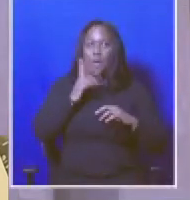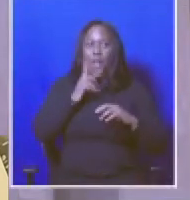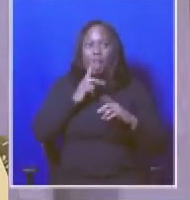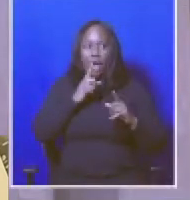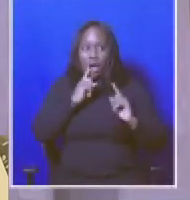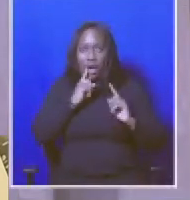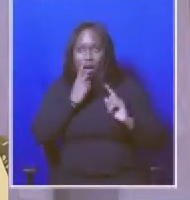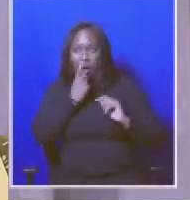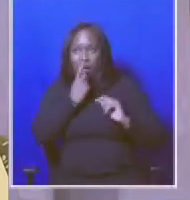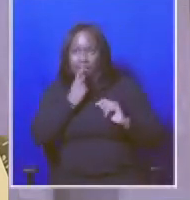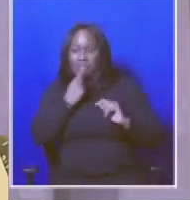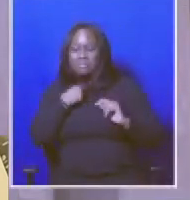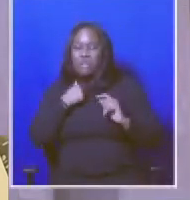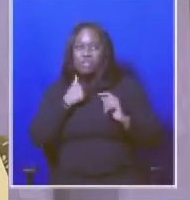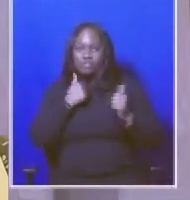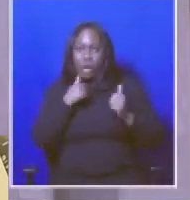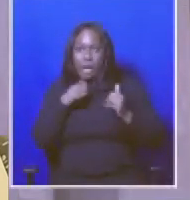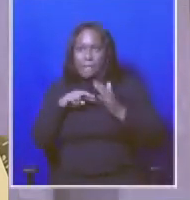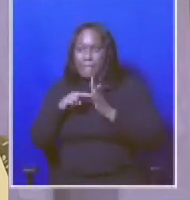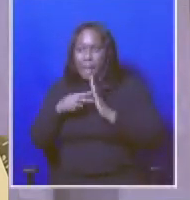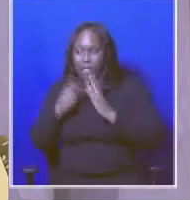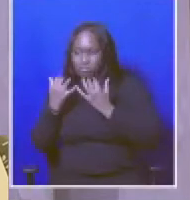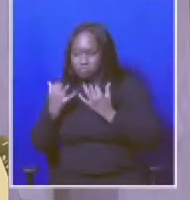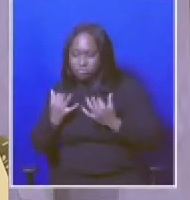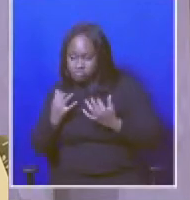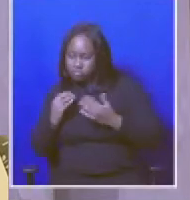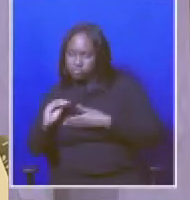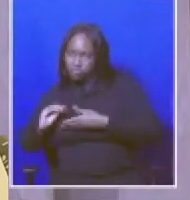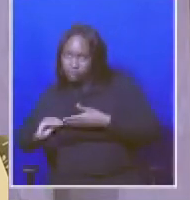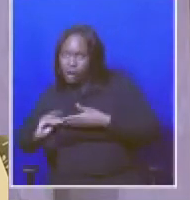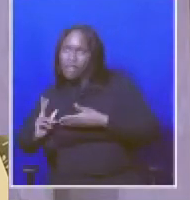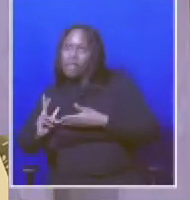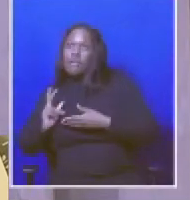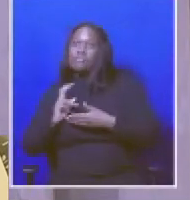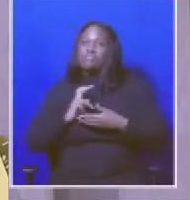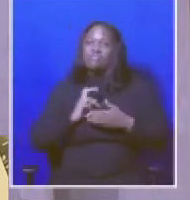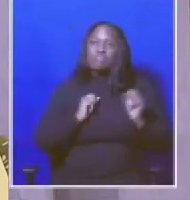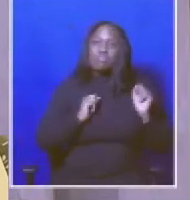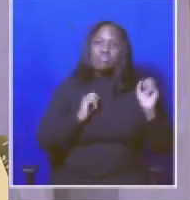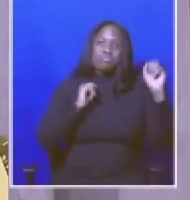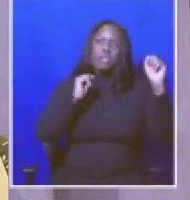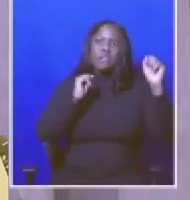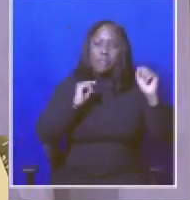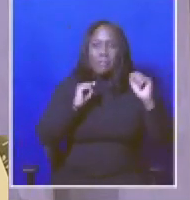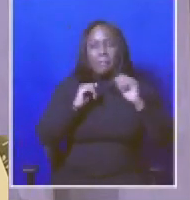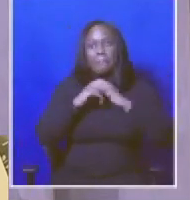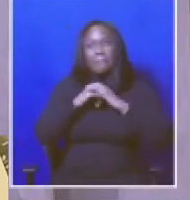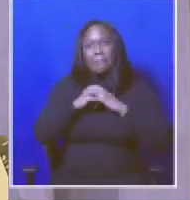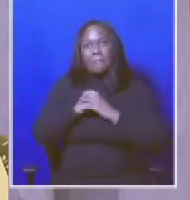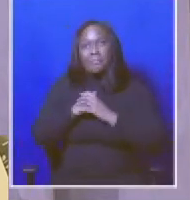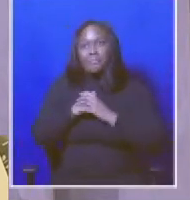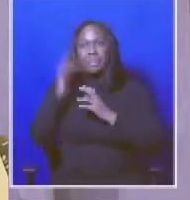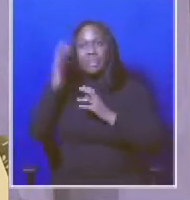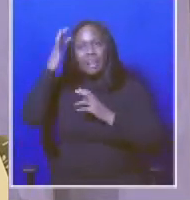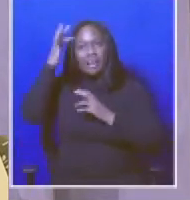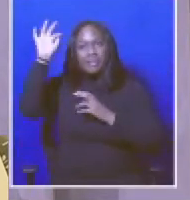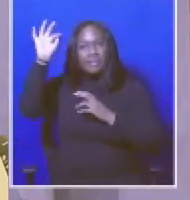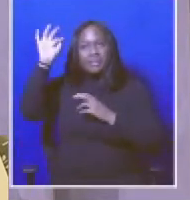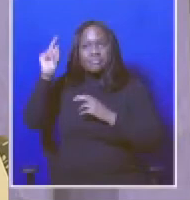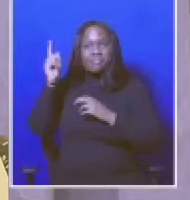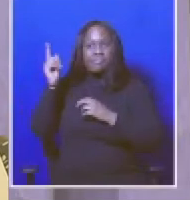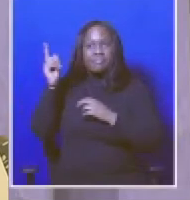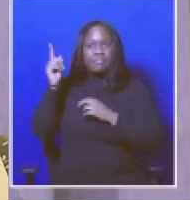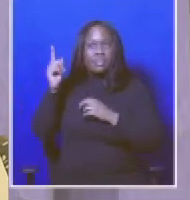some figures to ensure that you become aware that government is one of